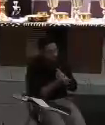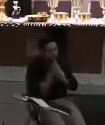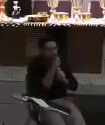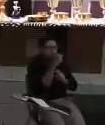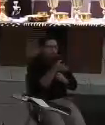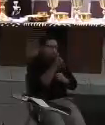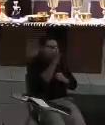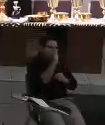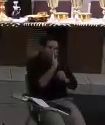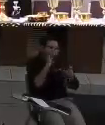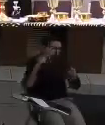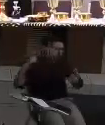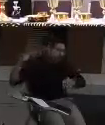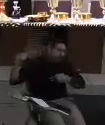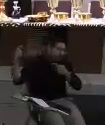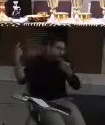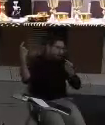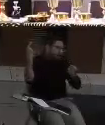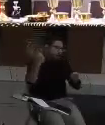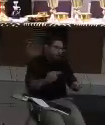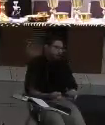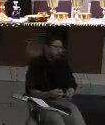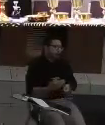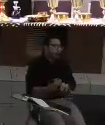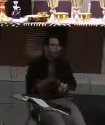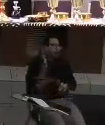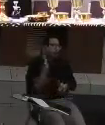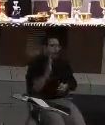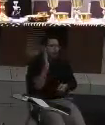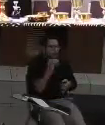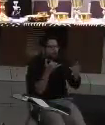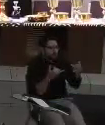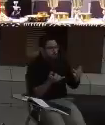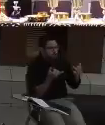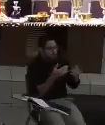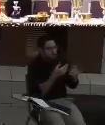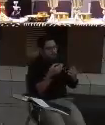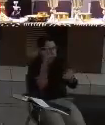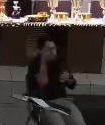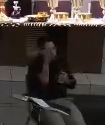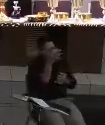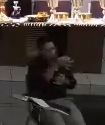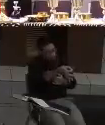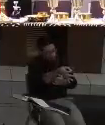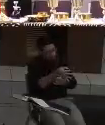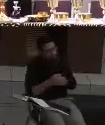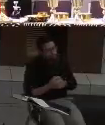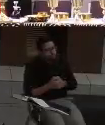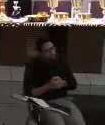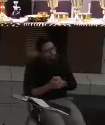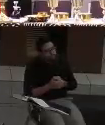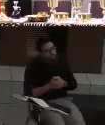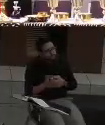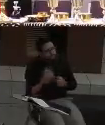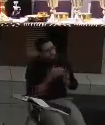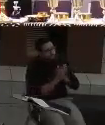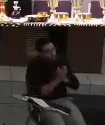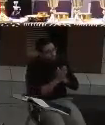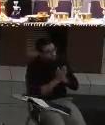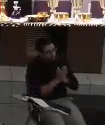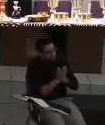ages past, present, and future. God, we thank you for your love. We pray this day as community,